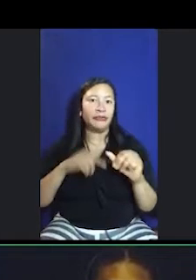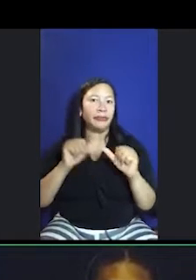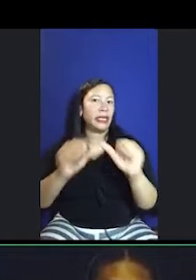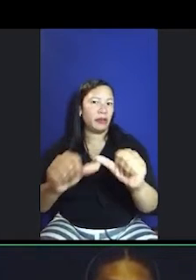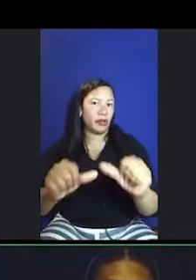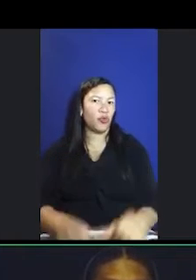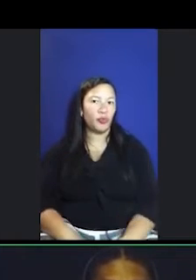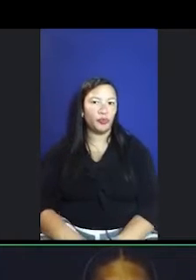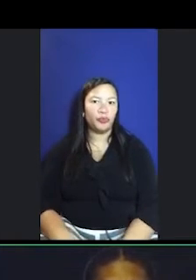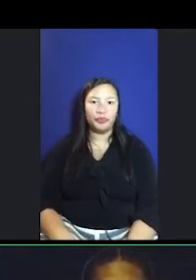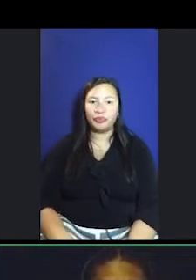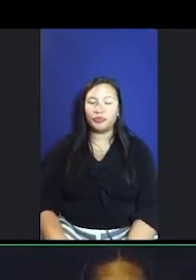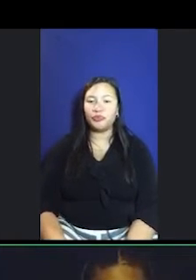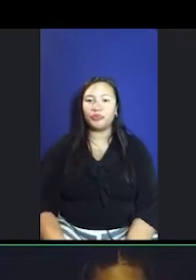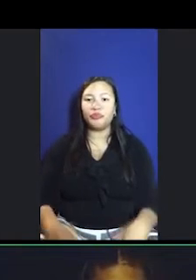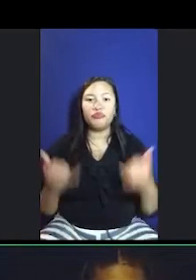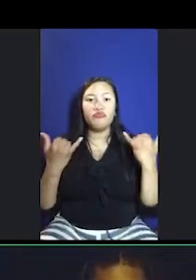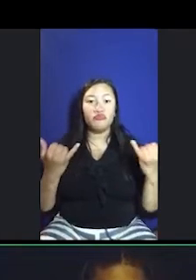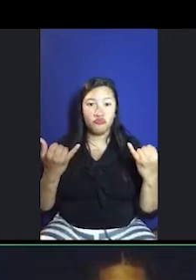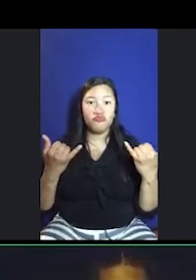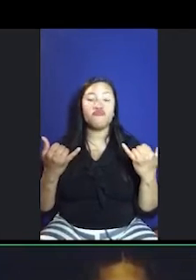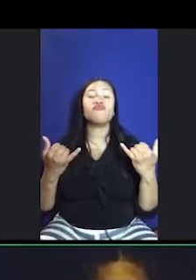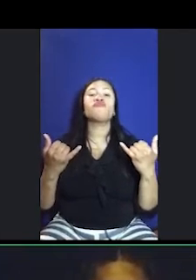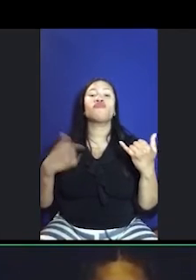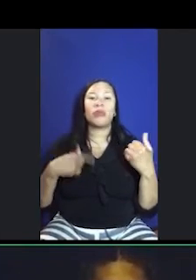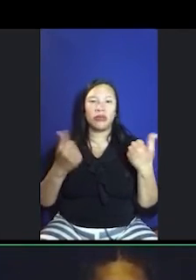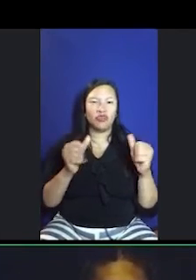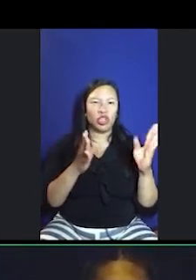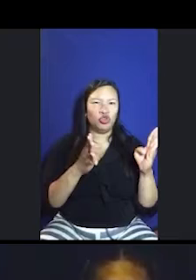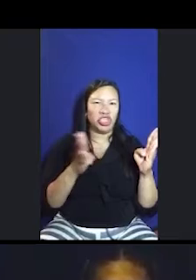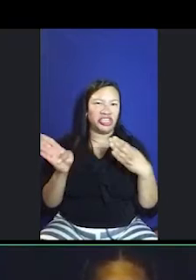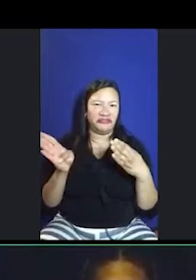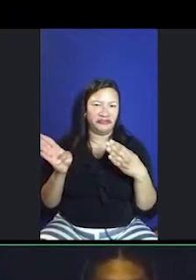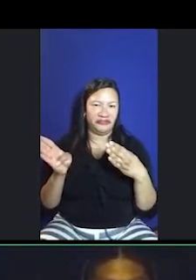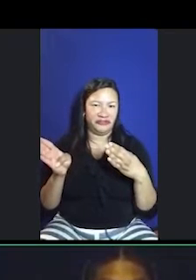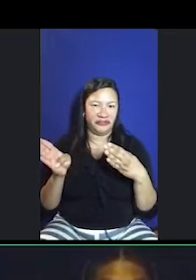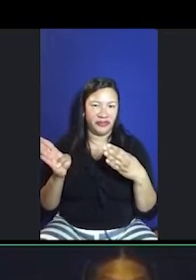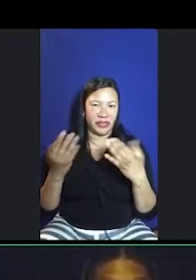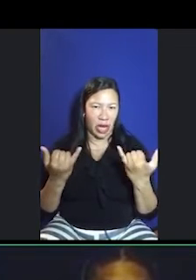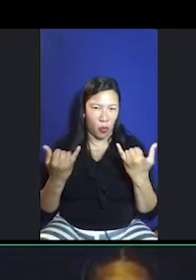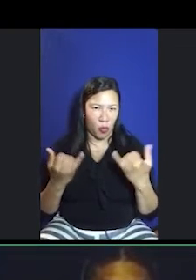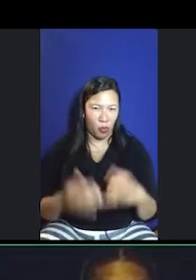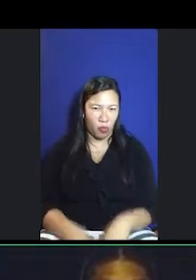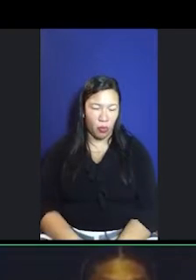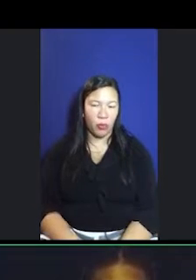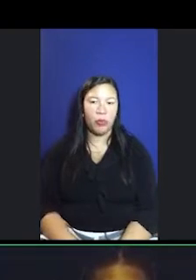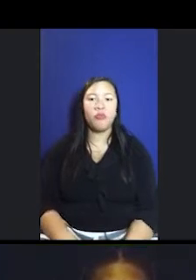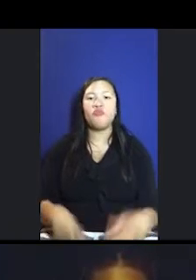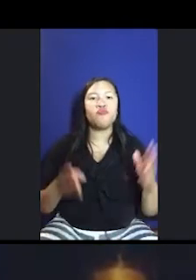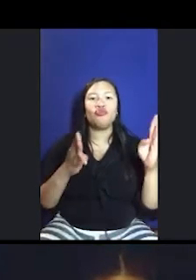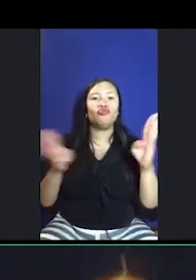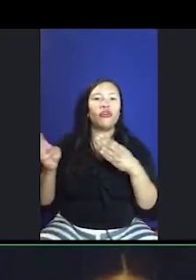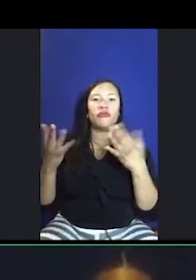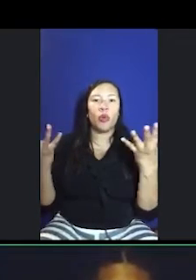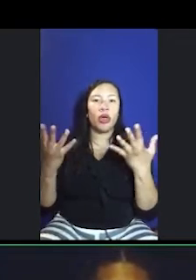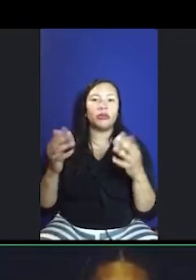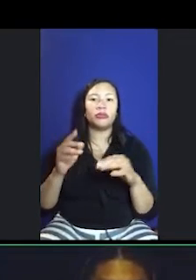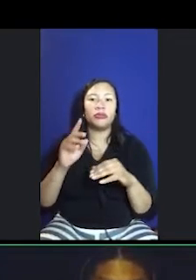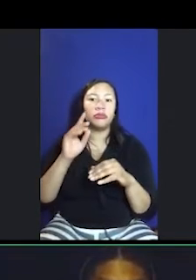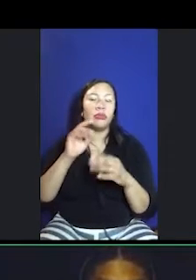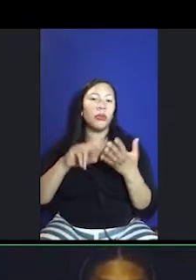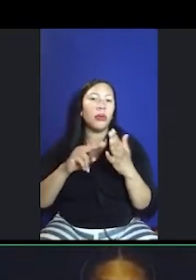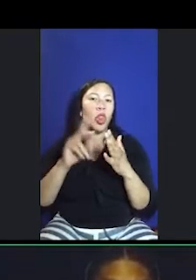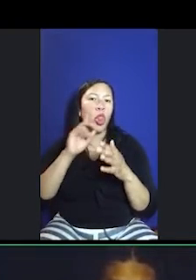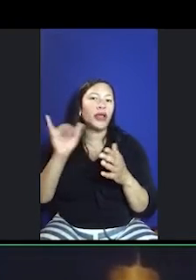So now I'm in a season where I'm trying to shift, right? And for me, that looks like therapy, but Mm. in